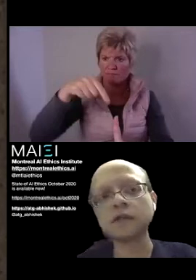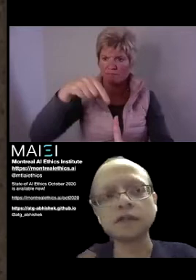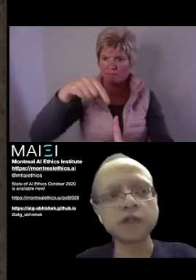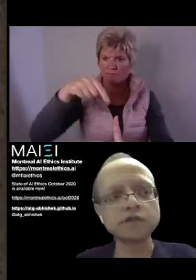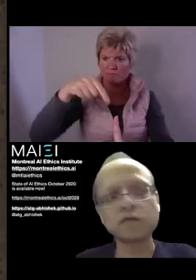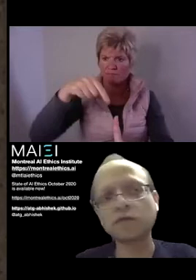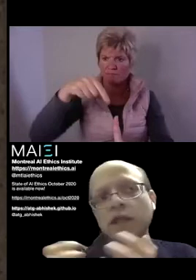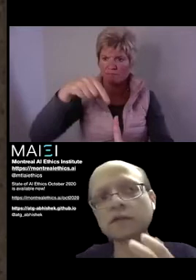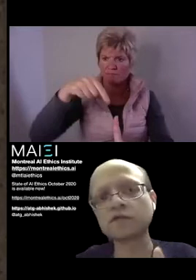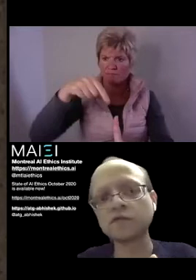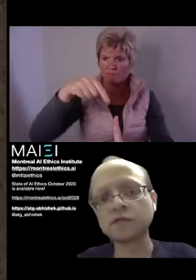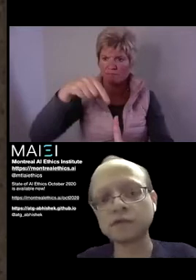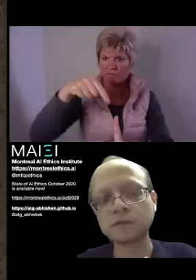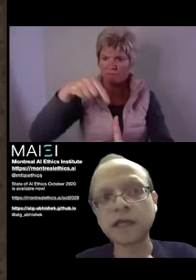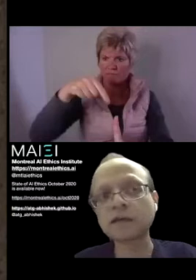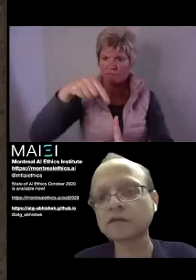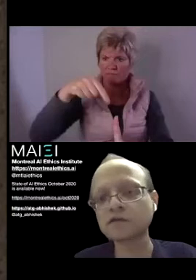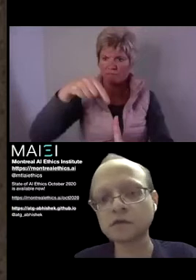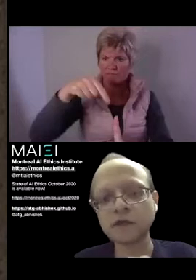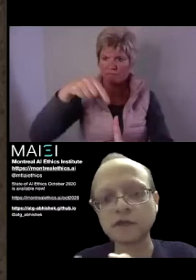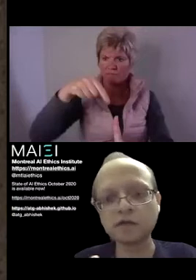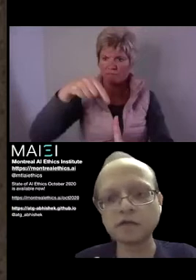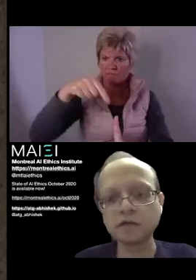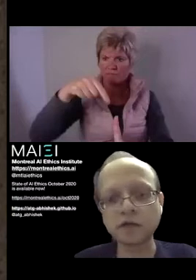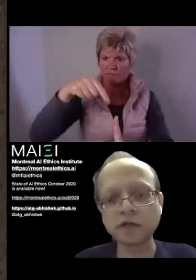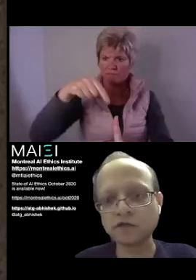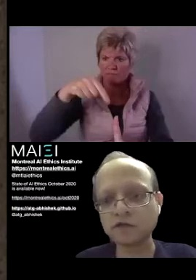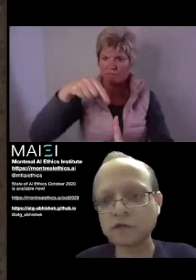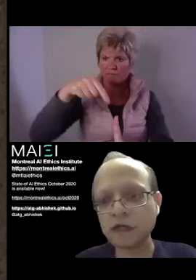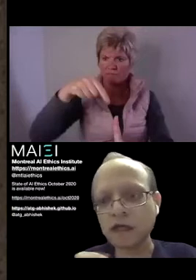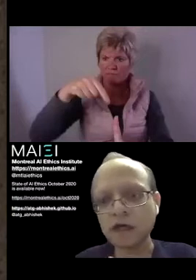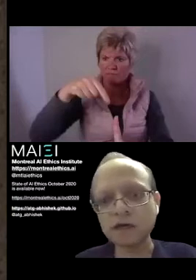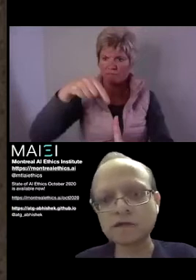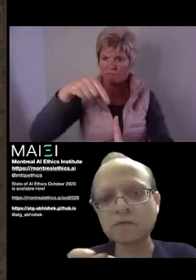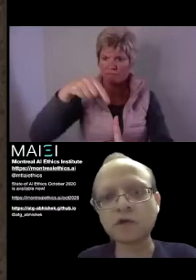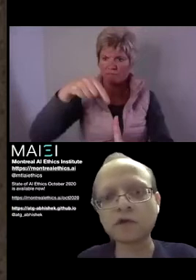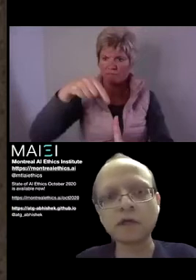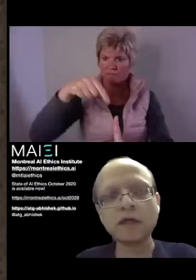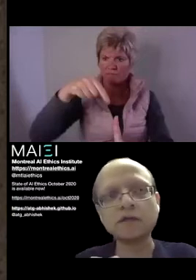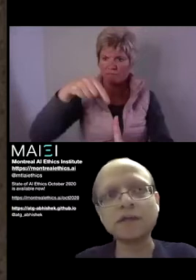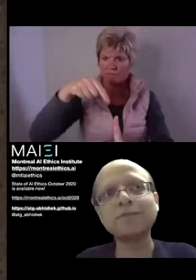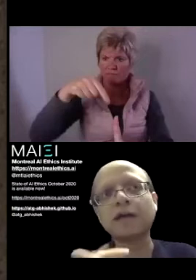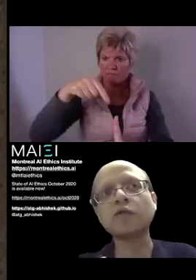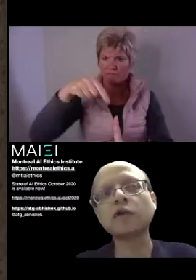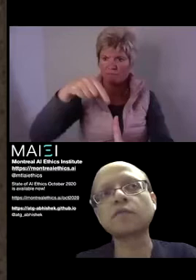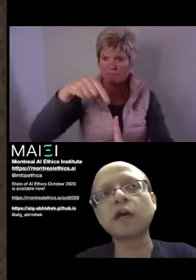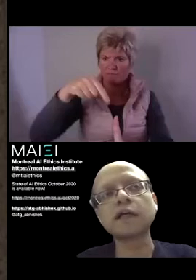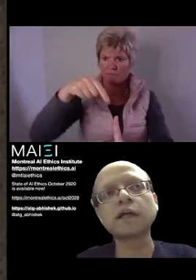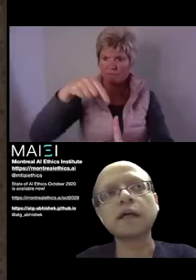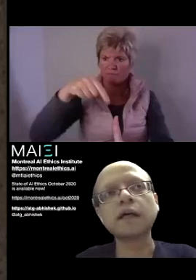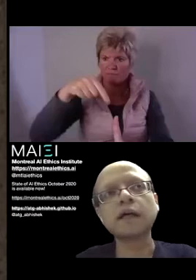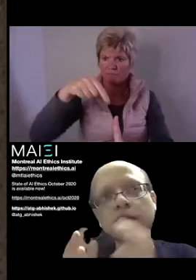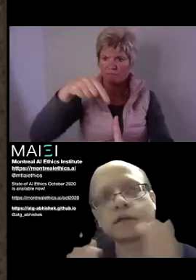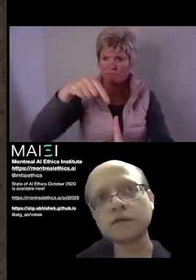organizational change or be that through some technical tools that you're looking to use, it's important to keep that goal in